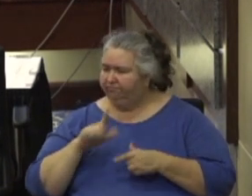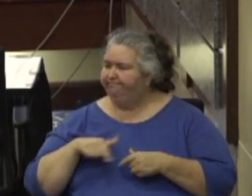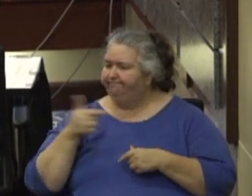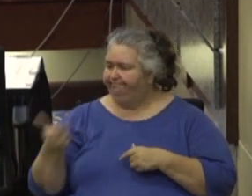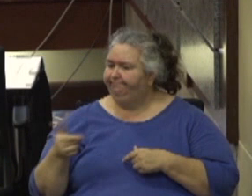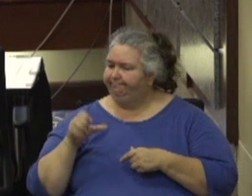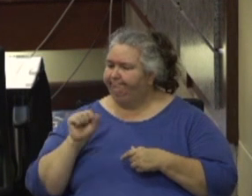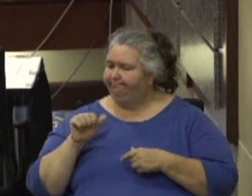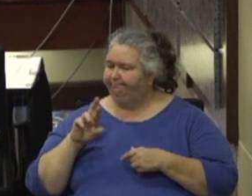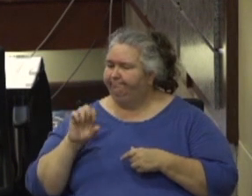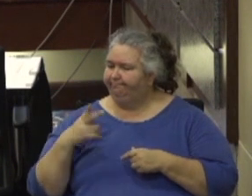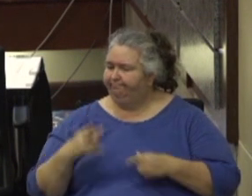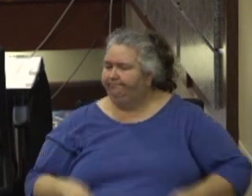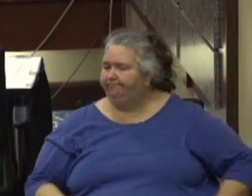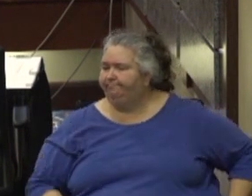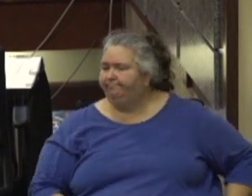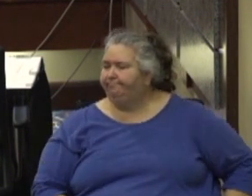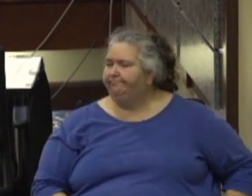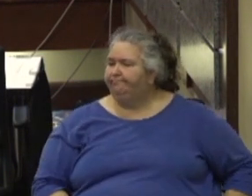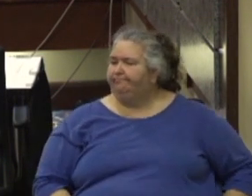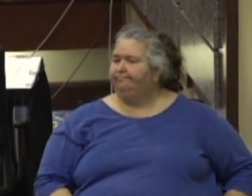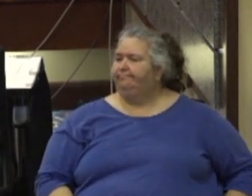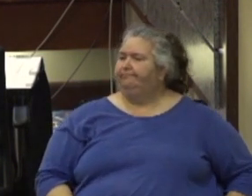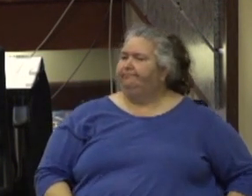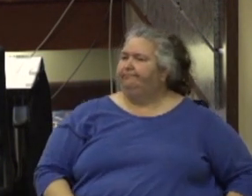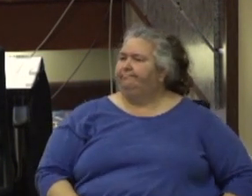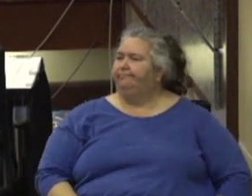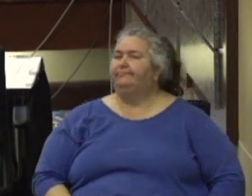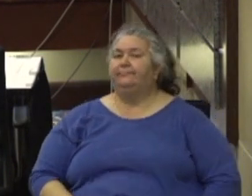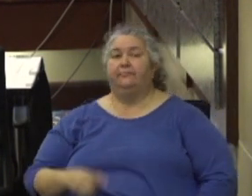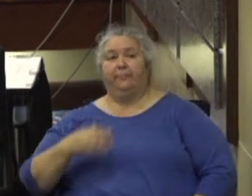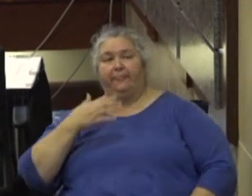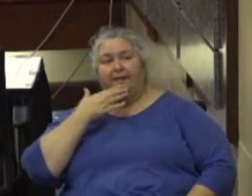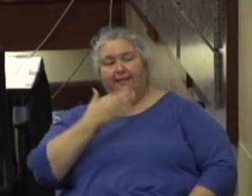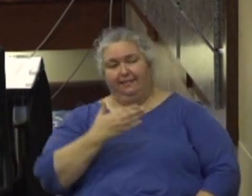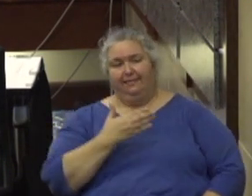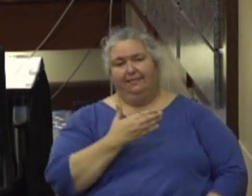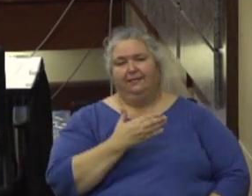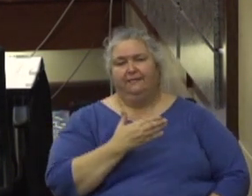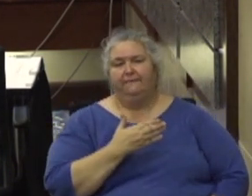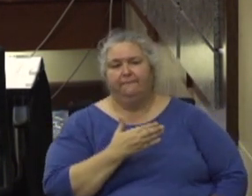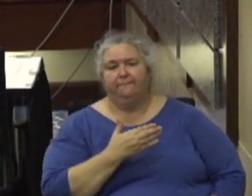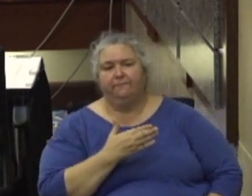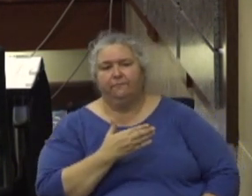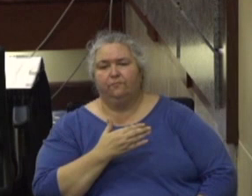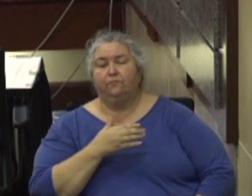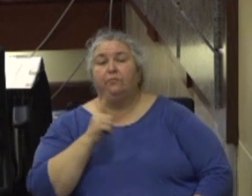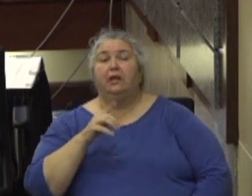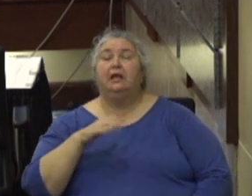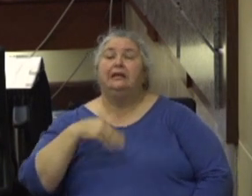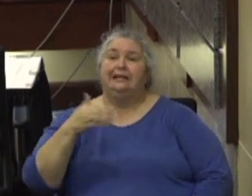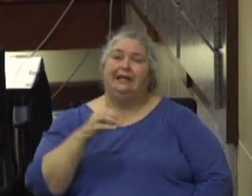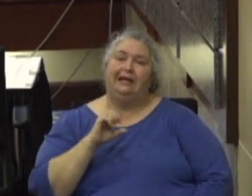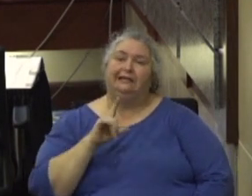off the rest of the presentation to you. Thank you, Councilmember Holmes. You can turn to the next